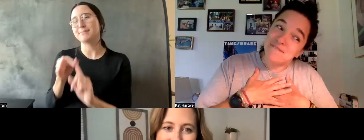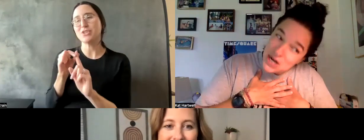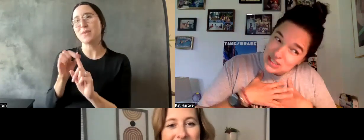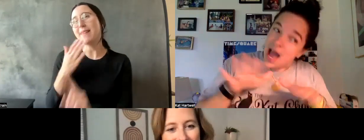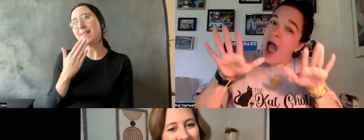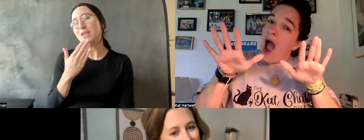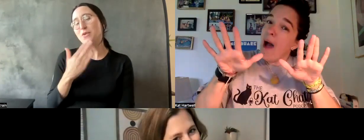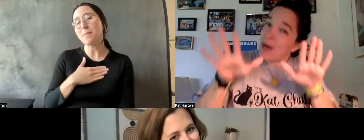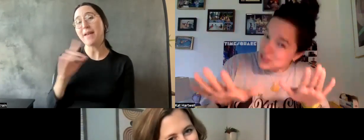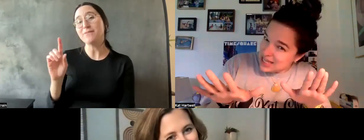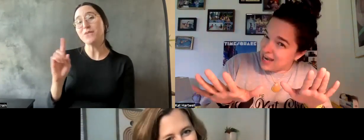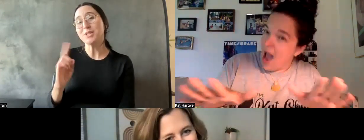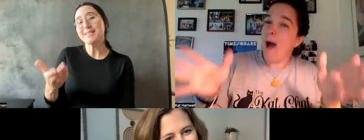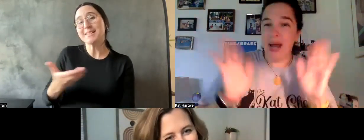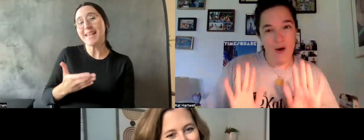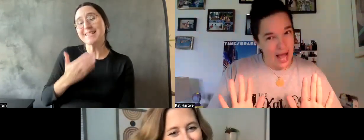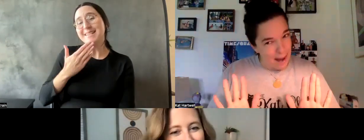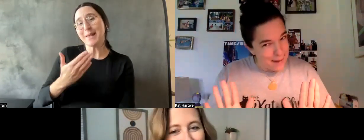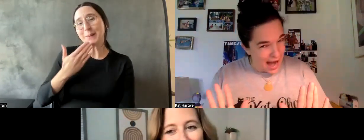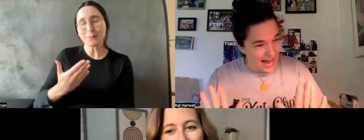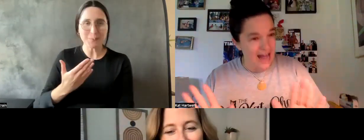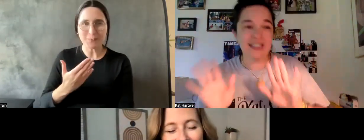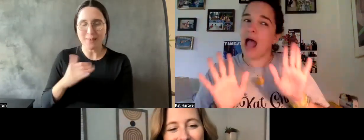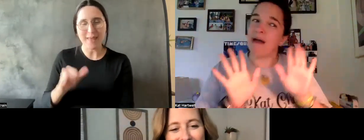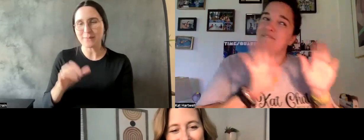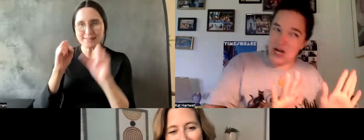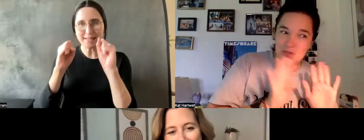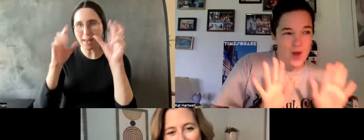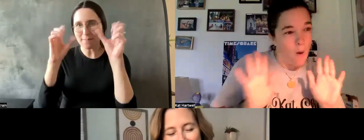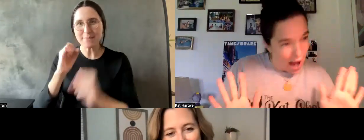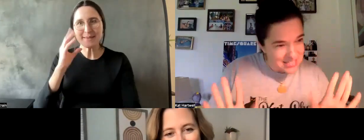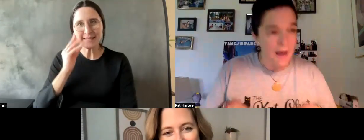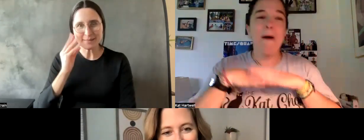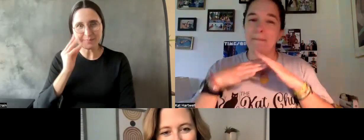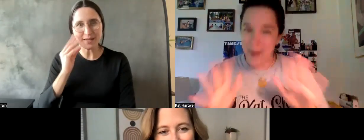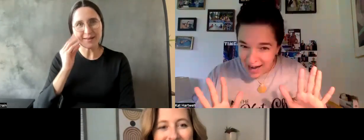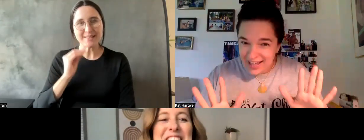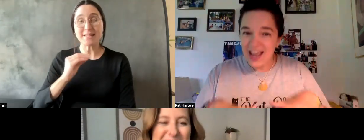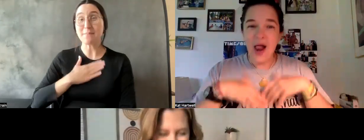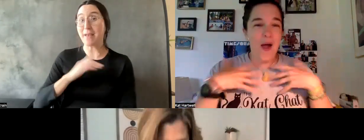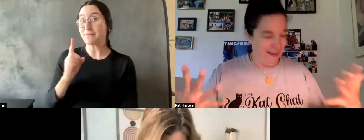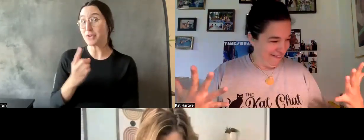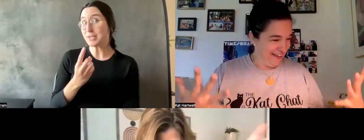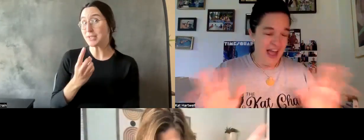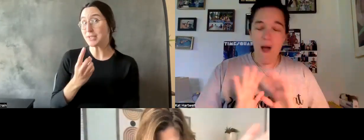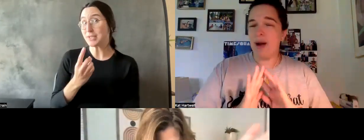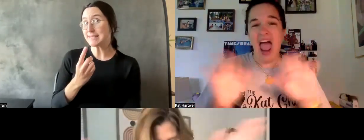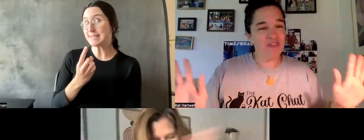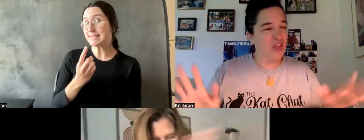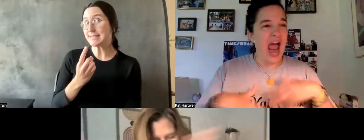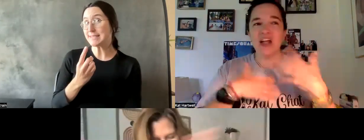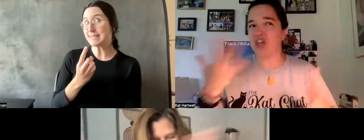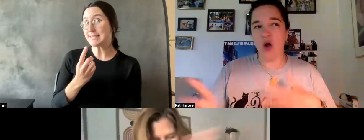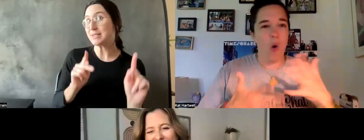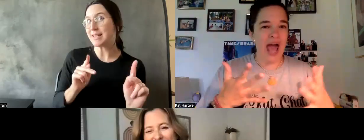being my first person appearing on my podcast, not my first, what. But